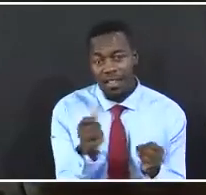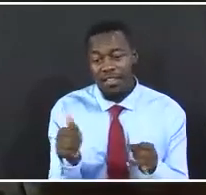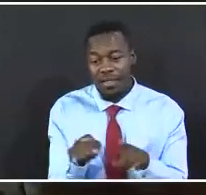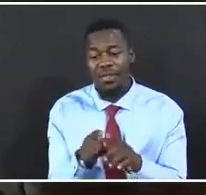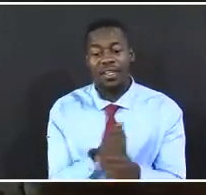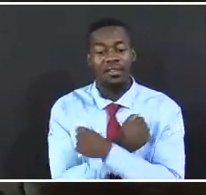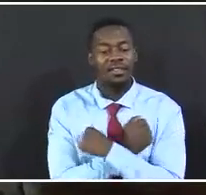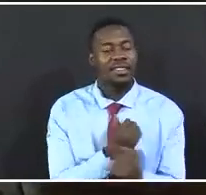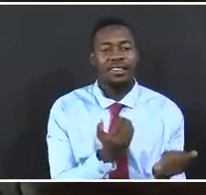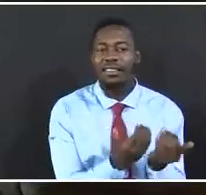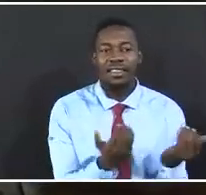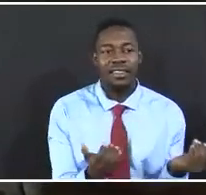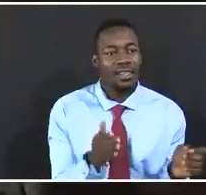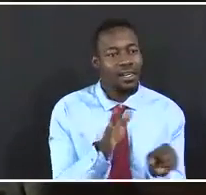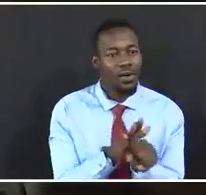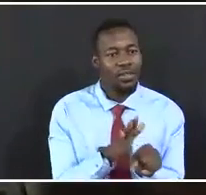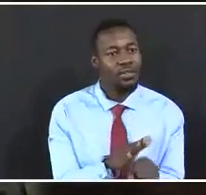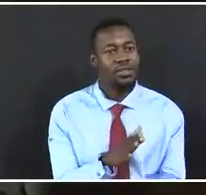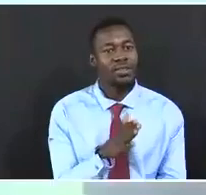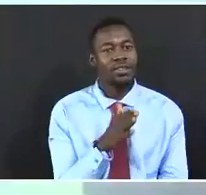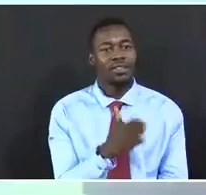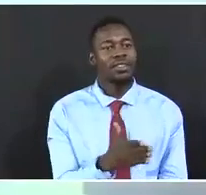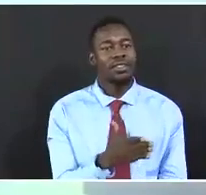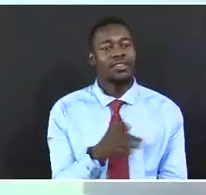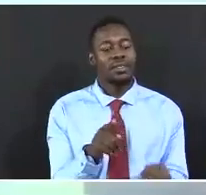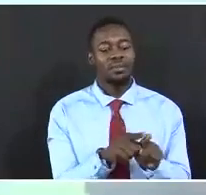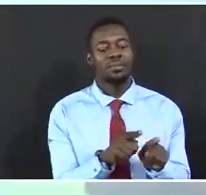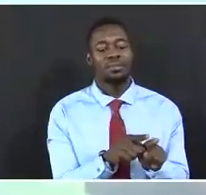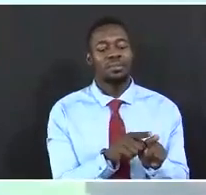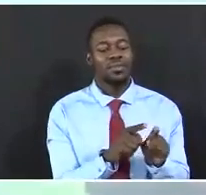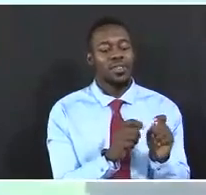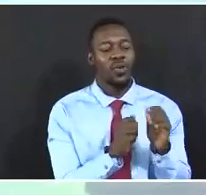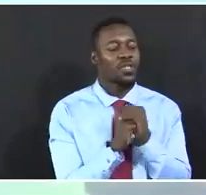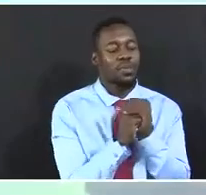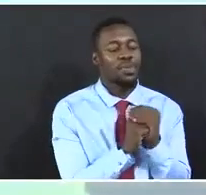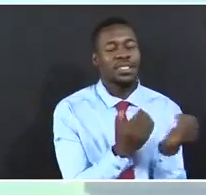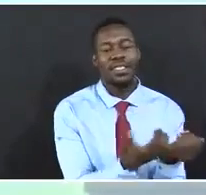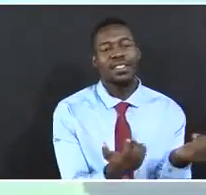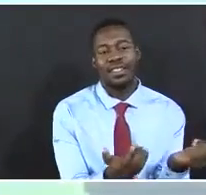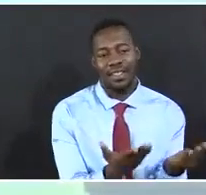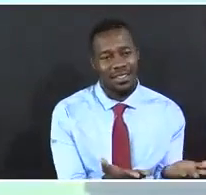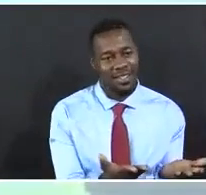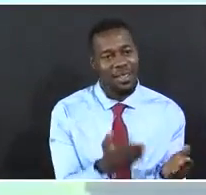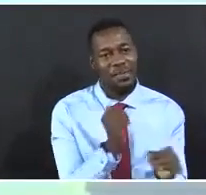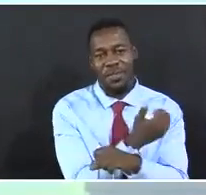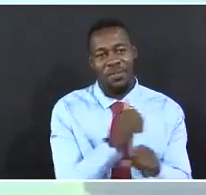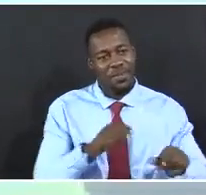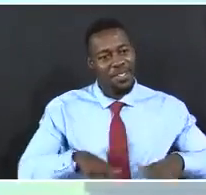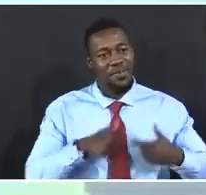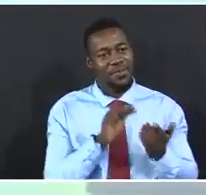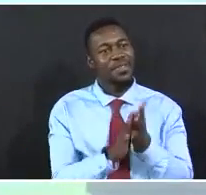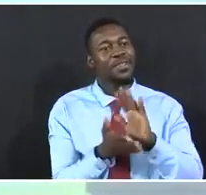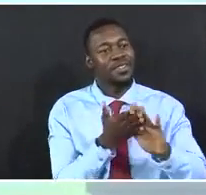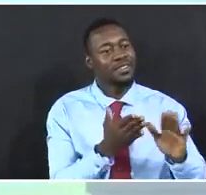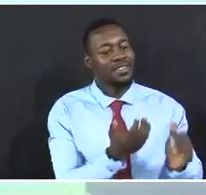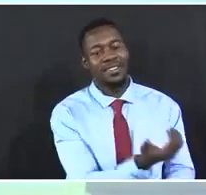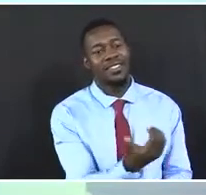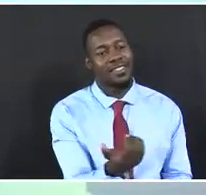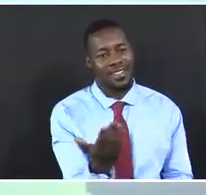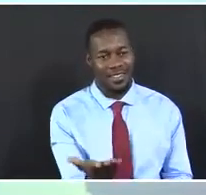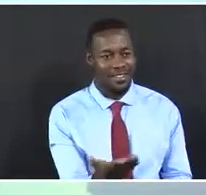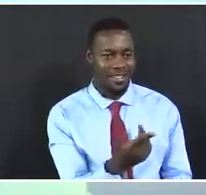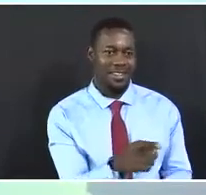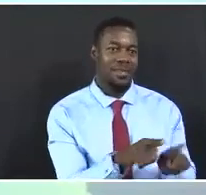The first of the biblical commandments is very clear. You shall have no other gods before me.